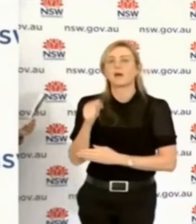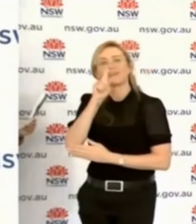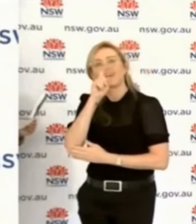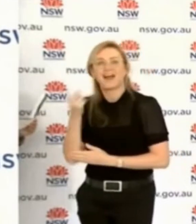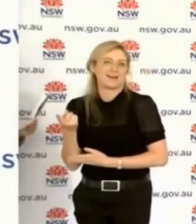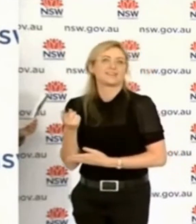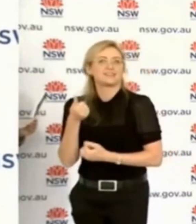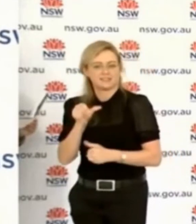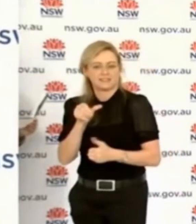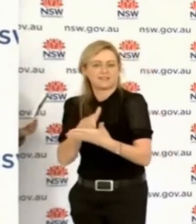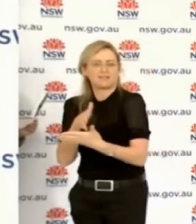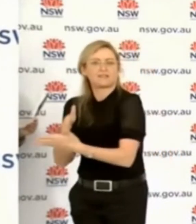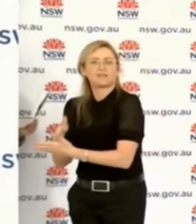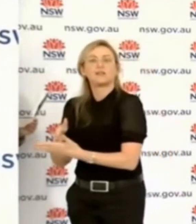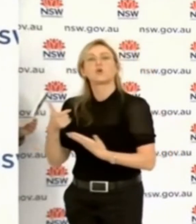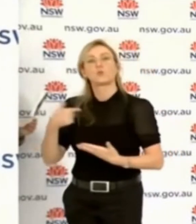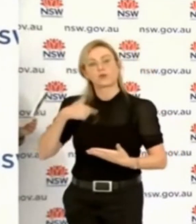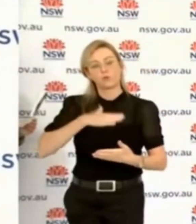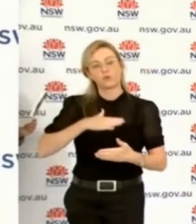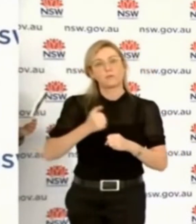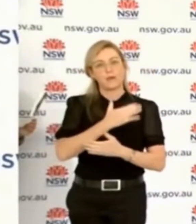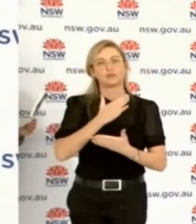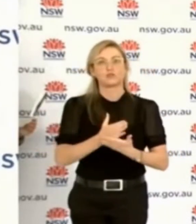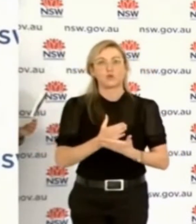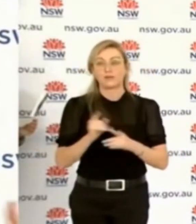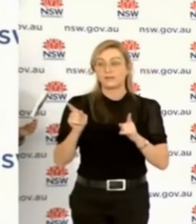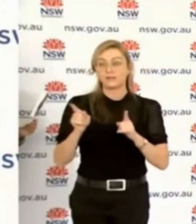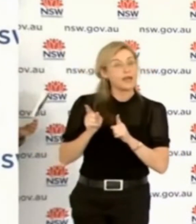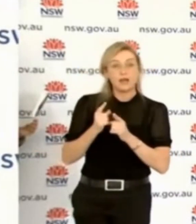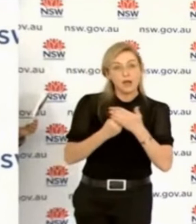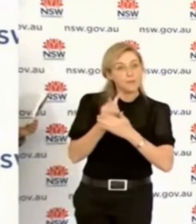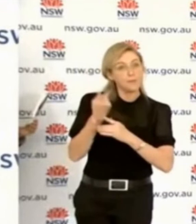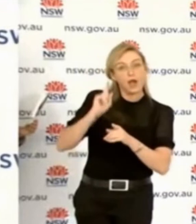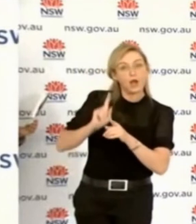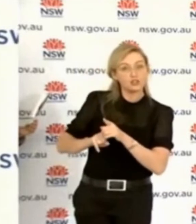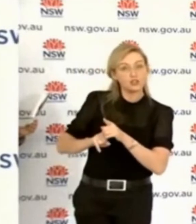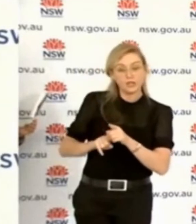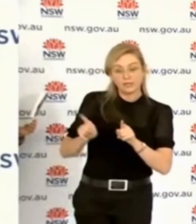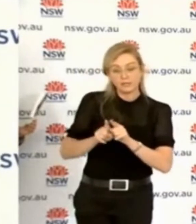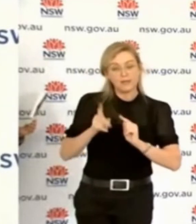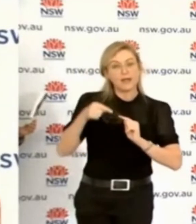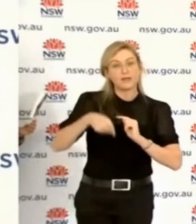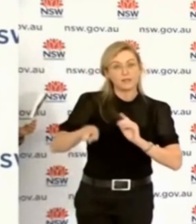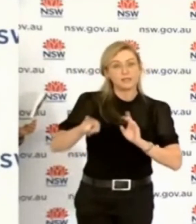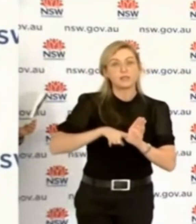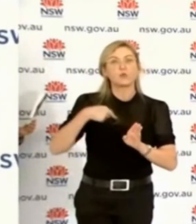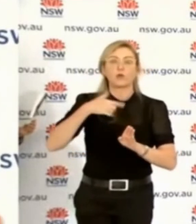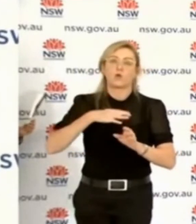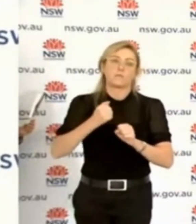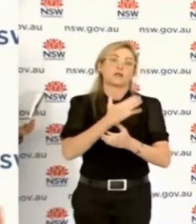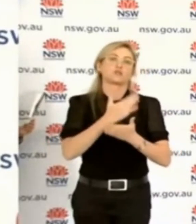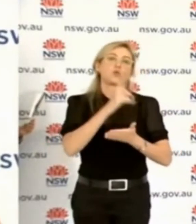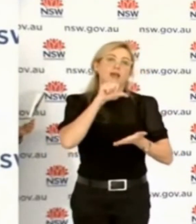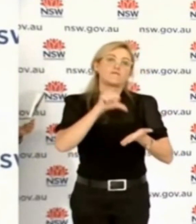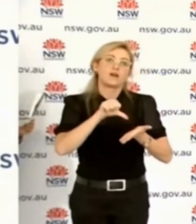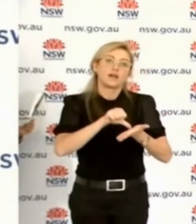have substantial restrictions in place. And we want to make sure, as we've done through last year and this year, that the financial support is there to